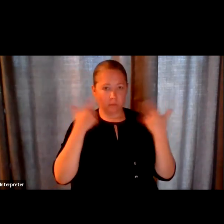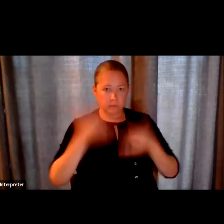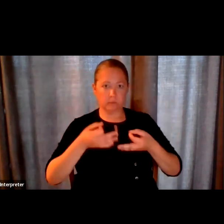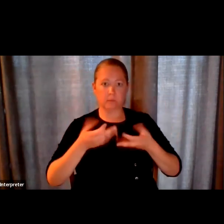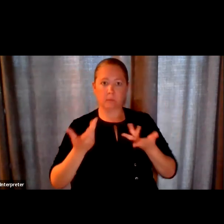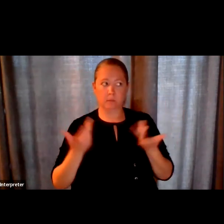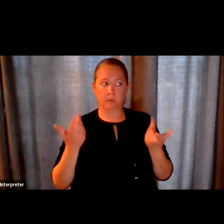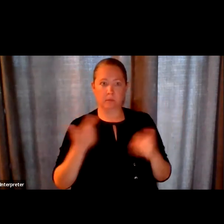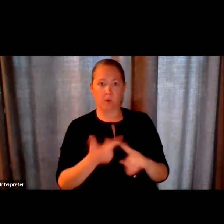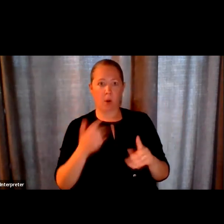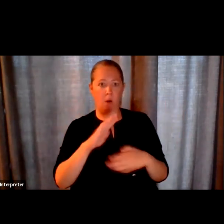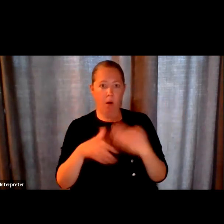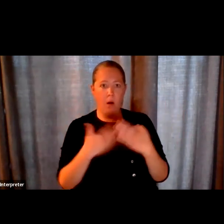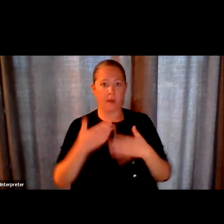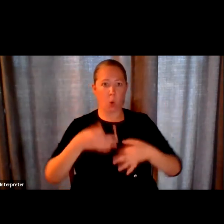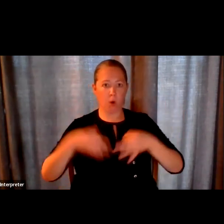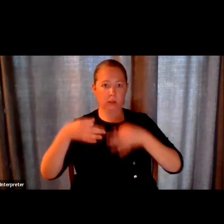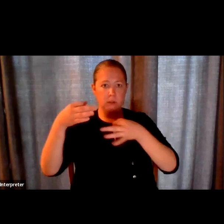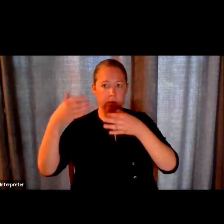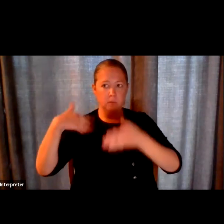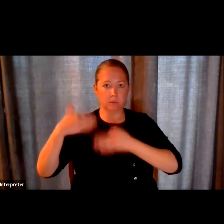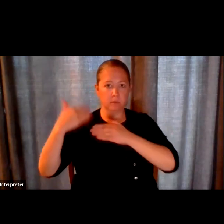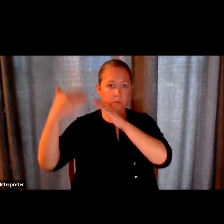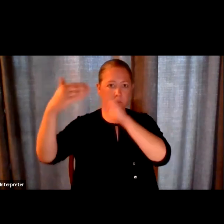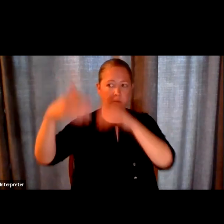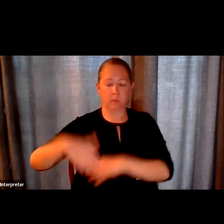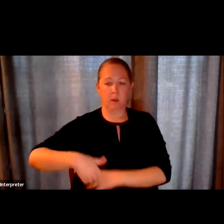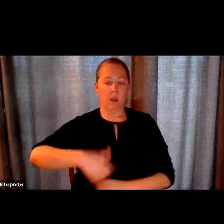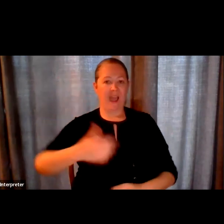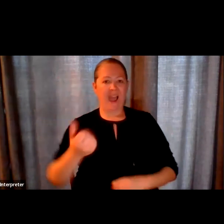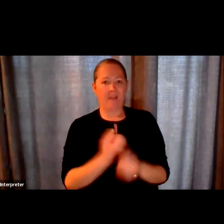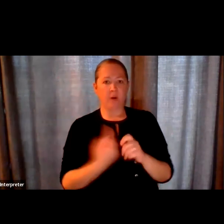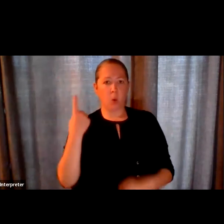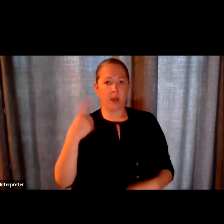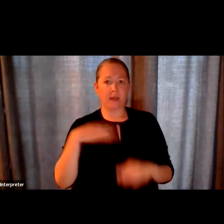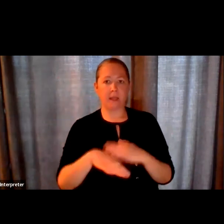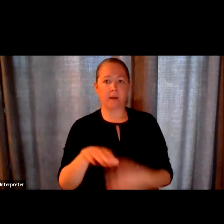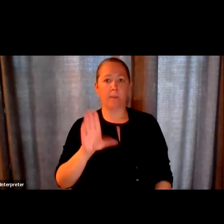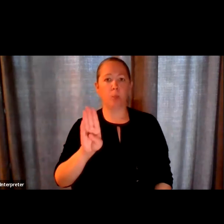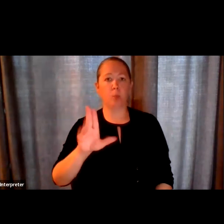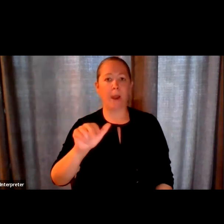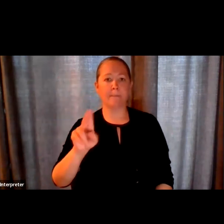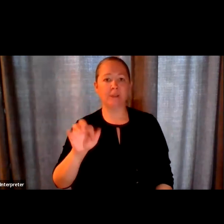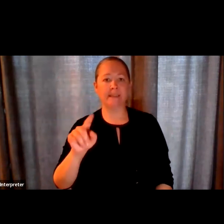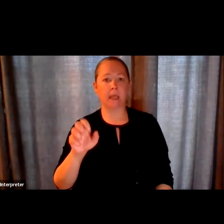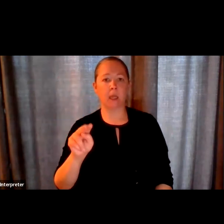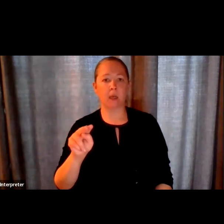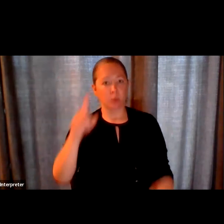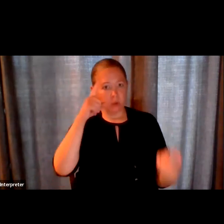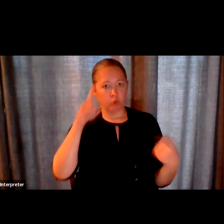went to had come down. Everyone in Bremerton is in agreement that this was